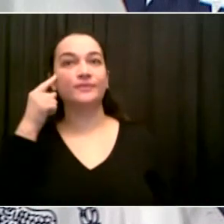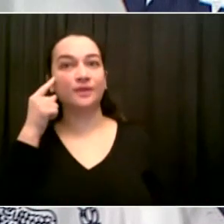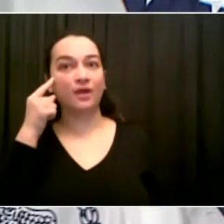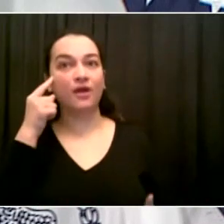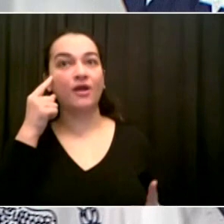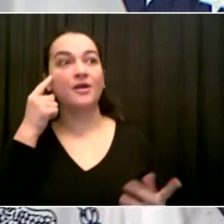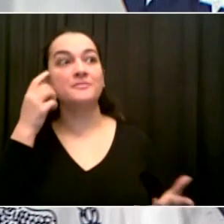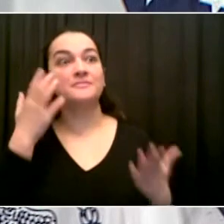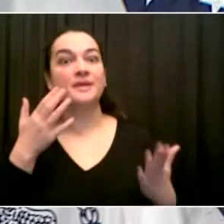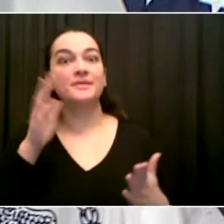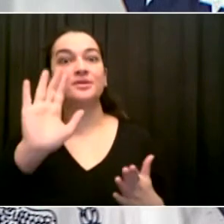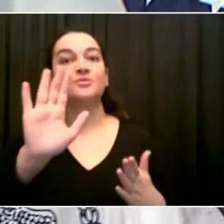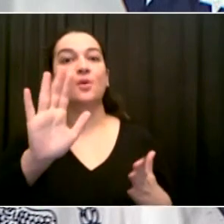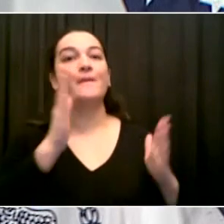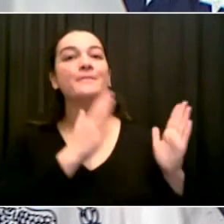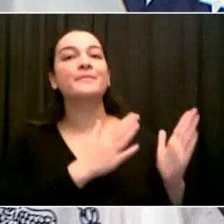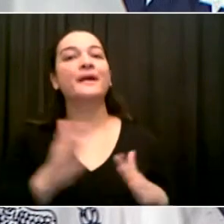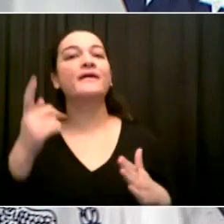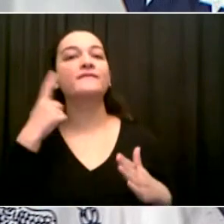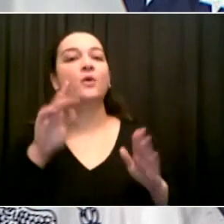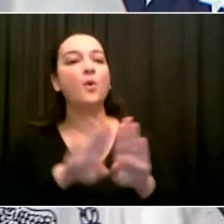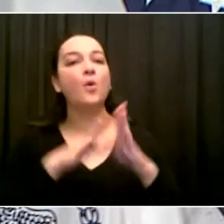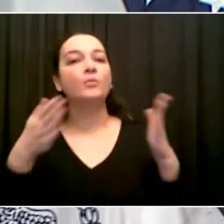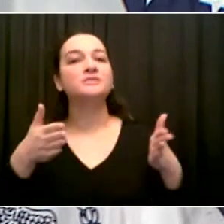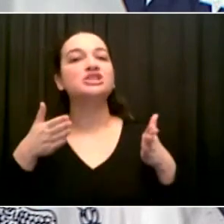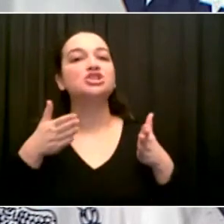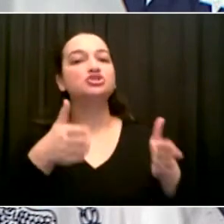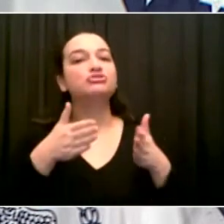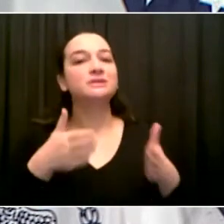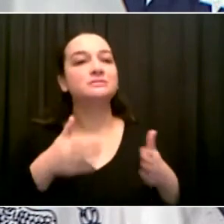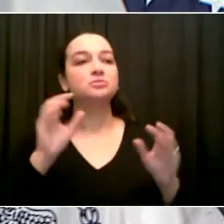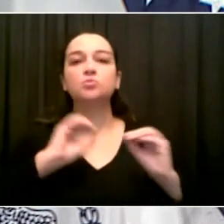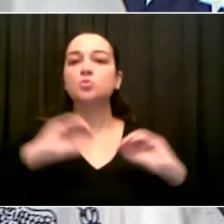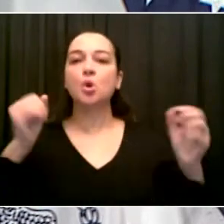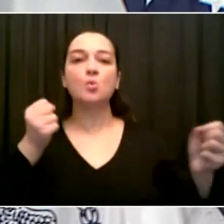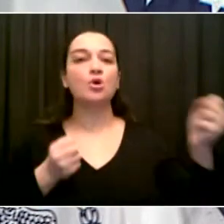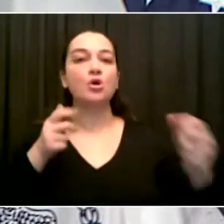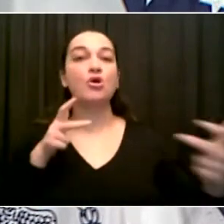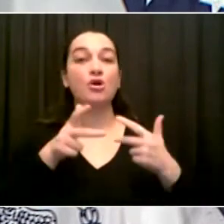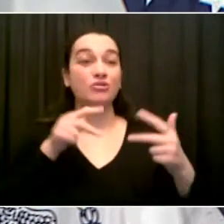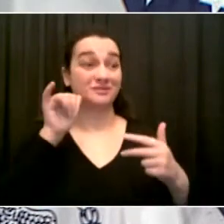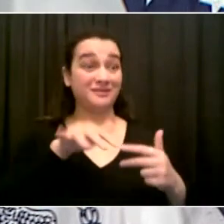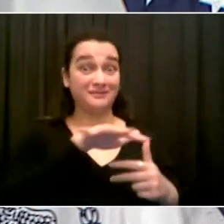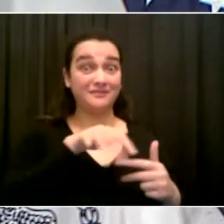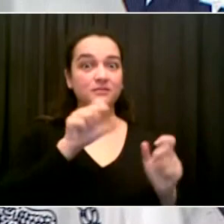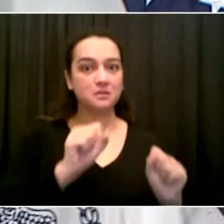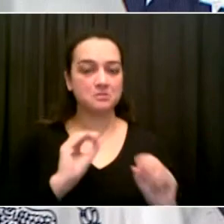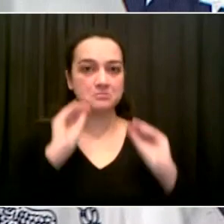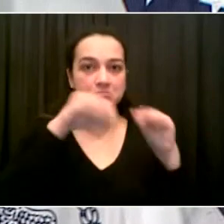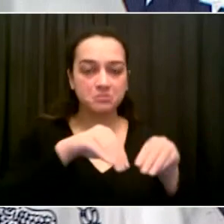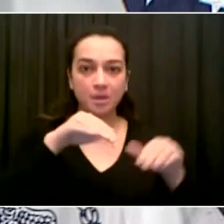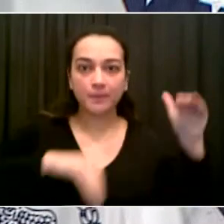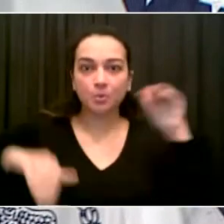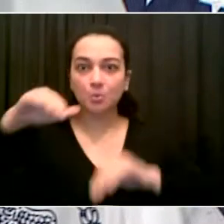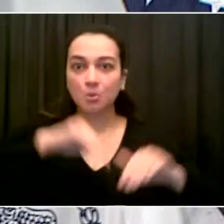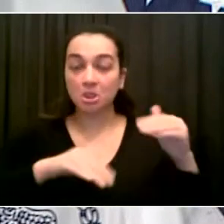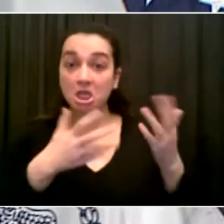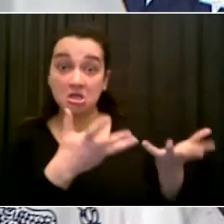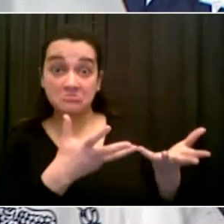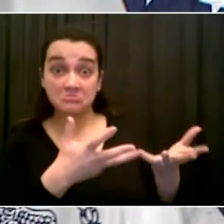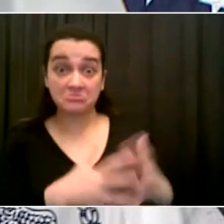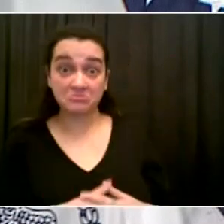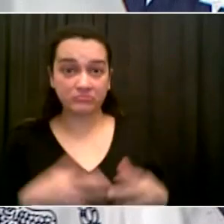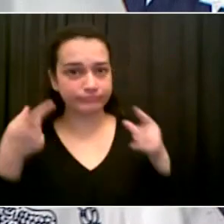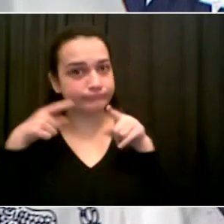summer? I think it's a great thing for us to look at, because we want to maximize outdoor summer options. So look, having